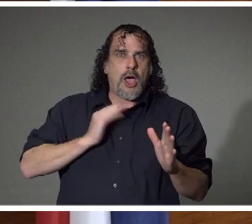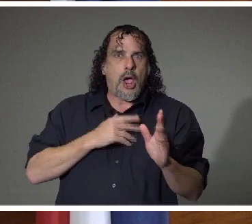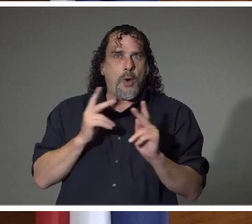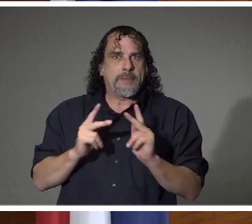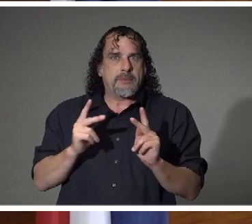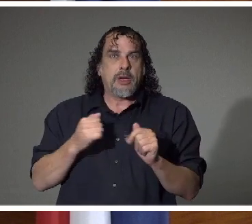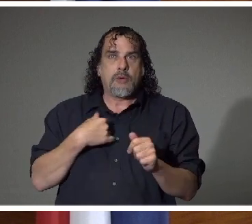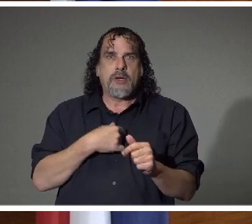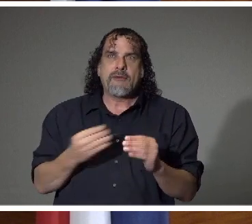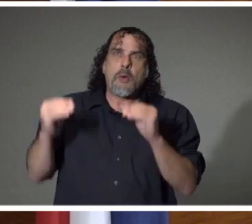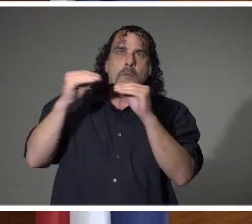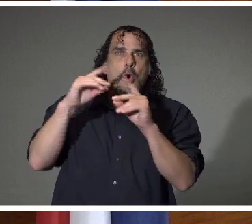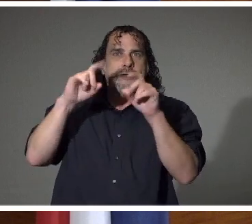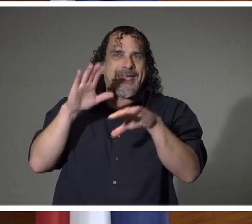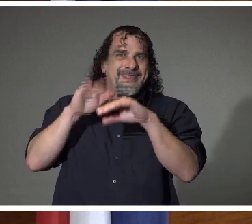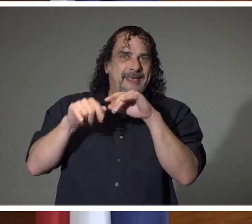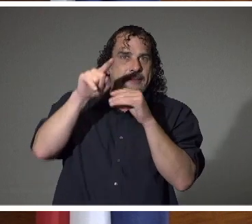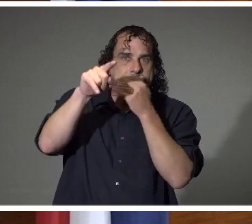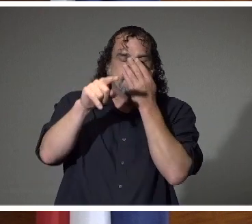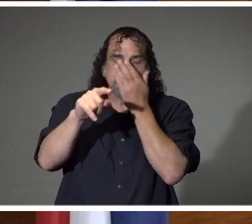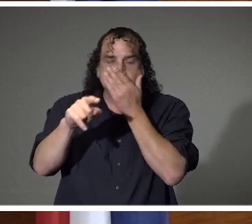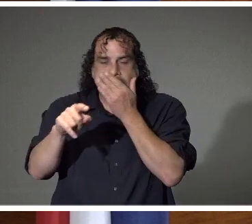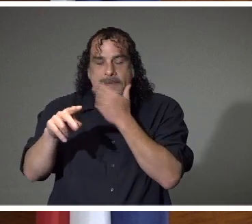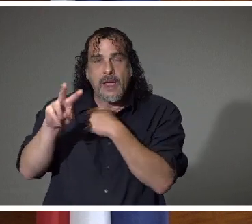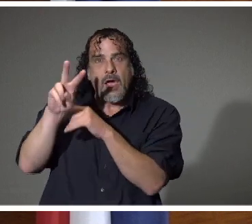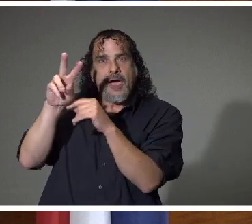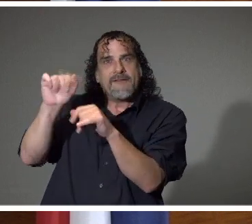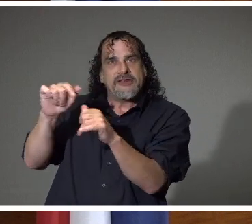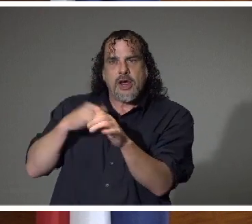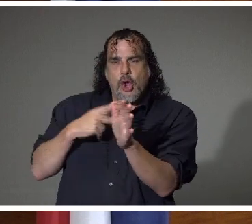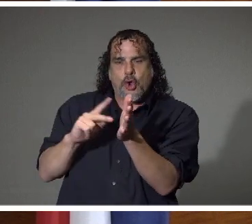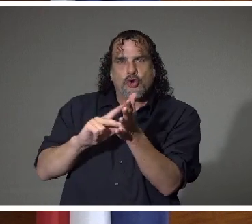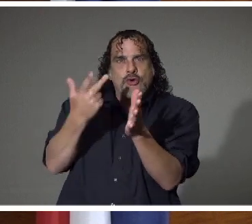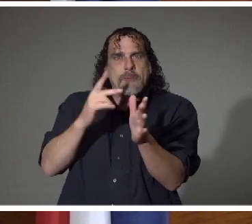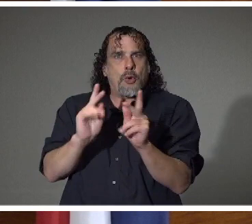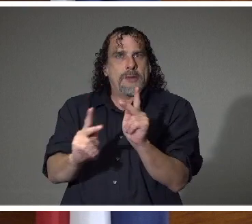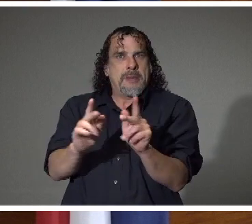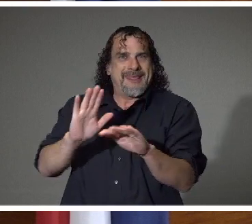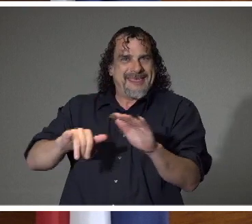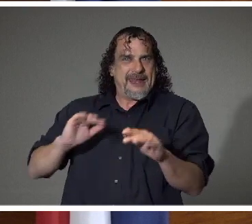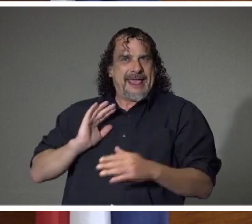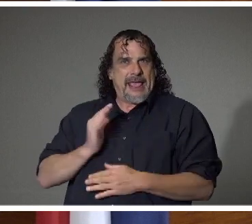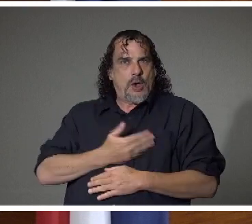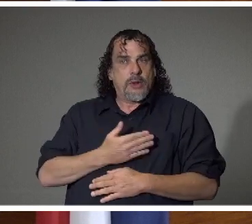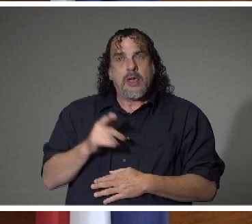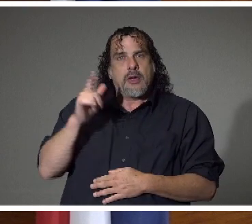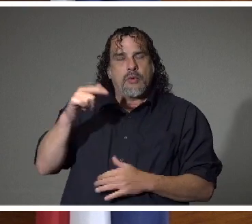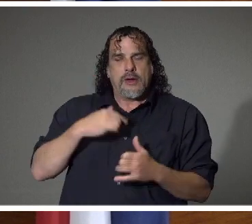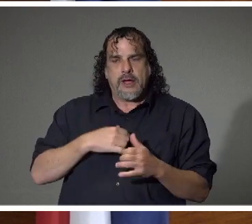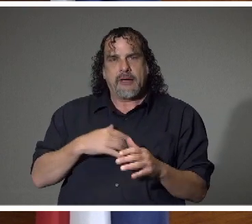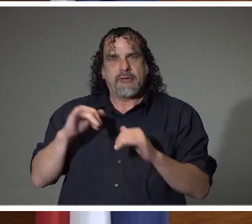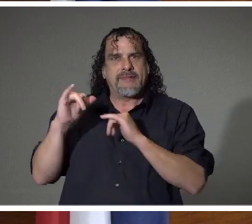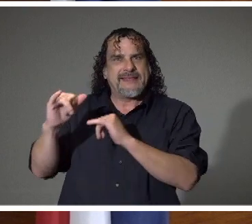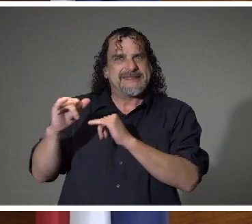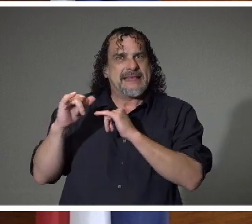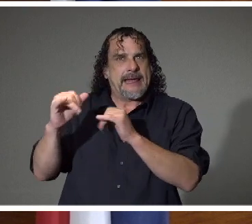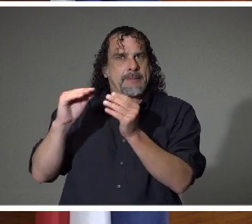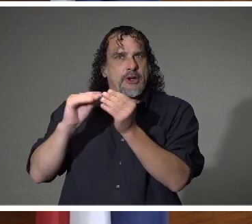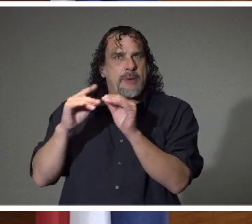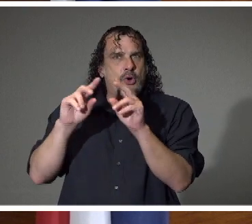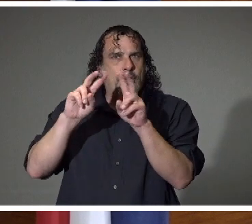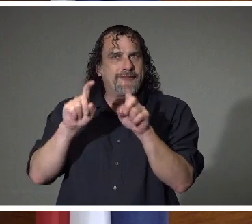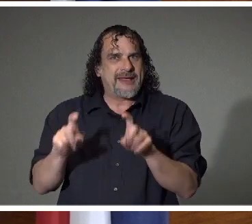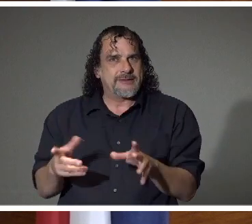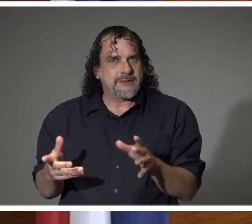done more tests than they have. The state of Virginia has triple our population, and we've done approximately the same number of